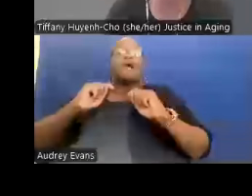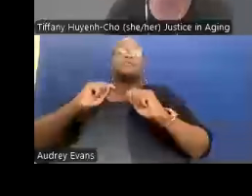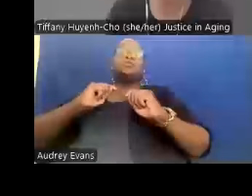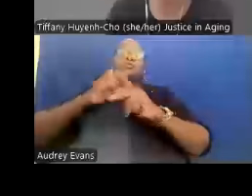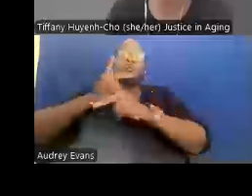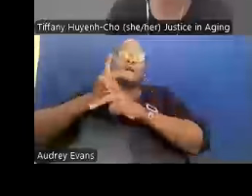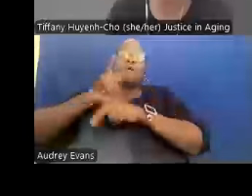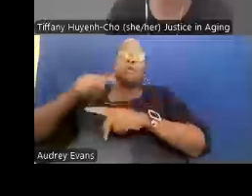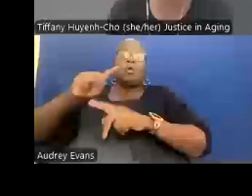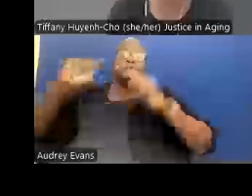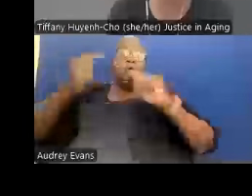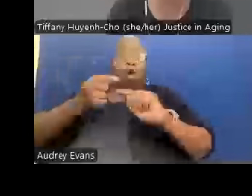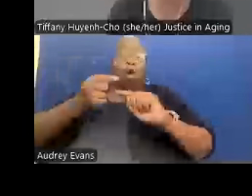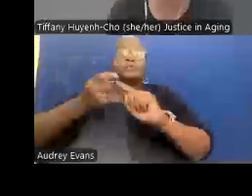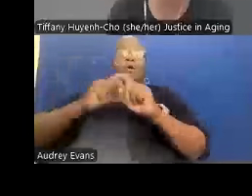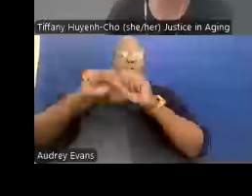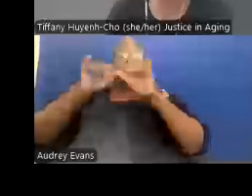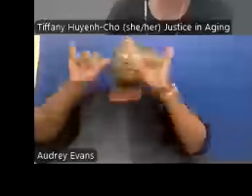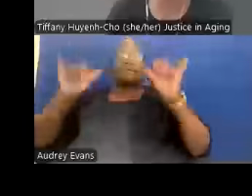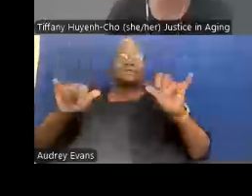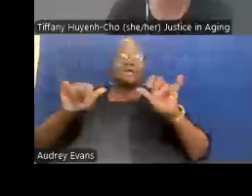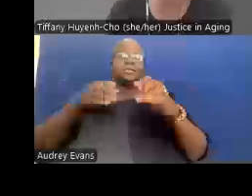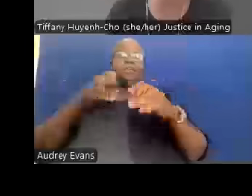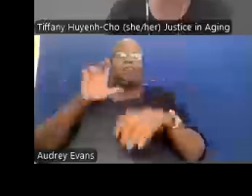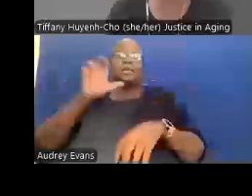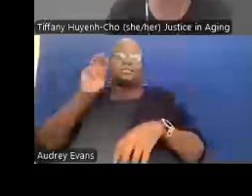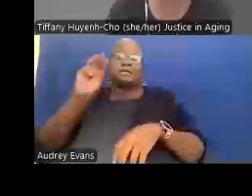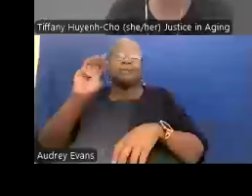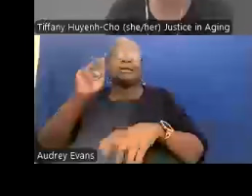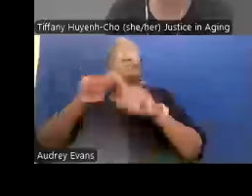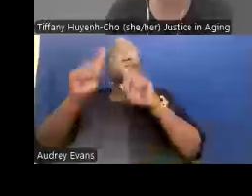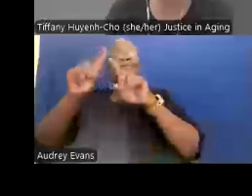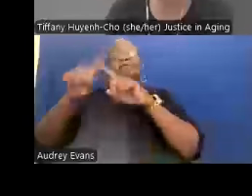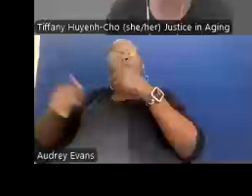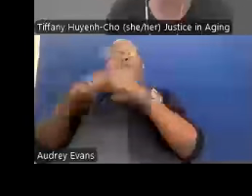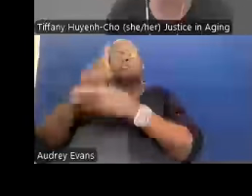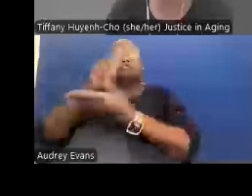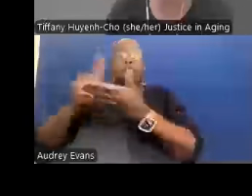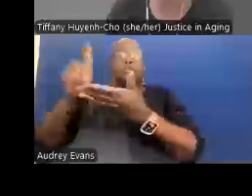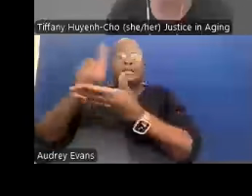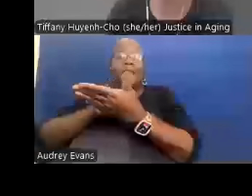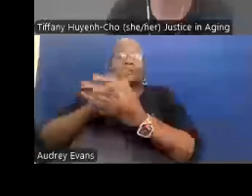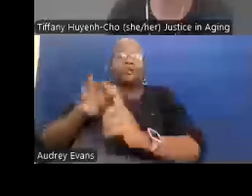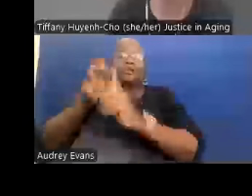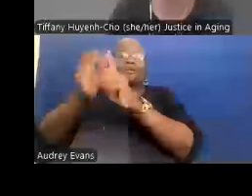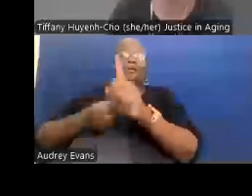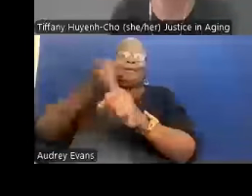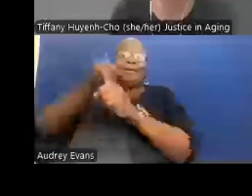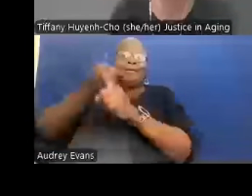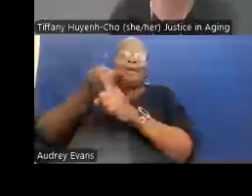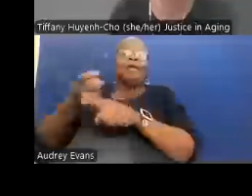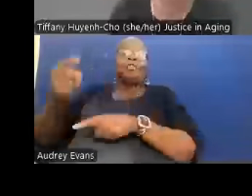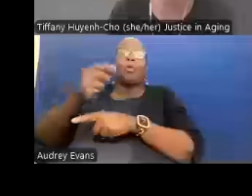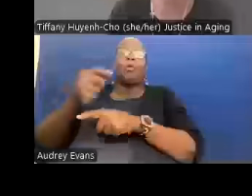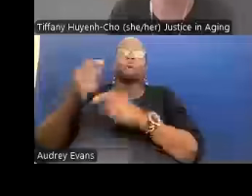and inequities caused by systemic racism and other forms of discrimination that uniquely impact low-income